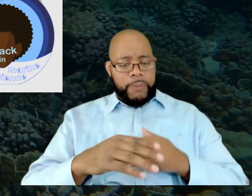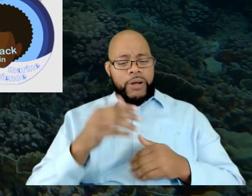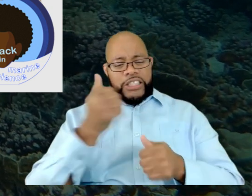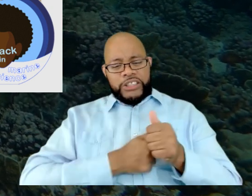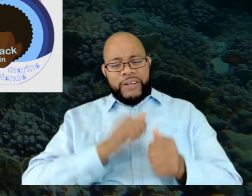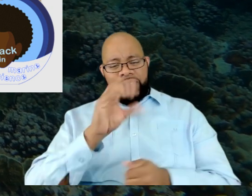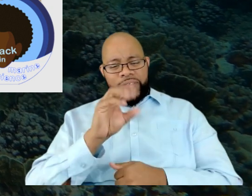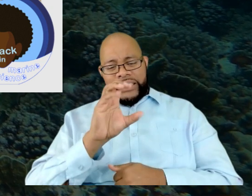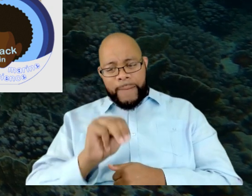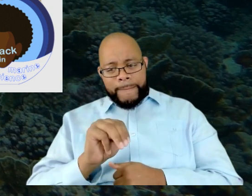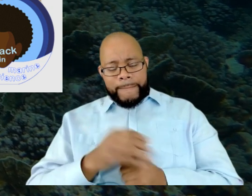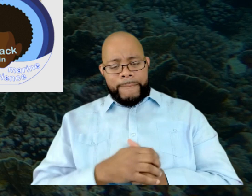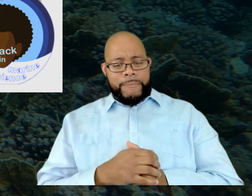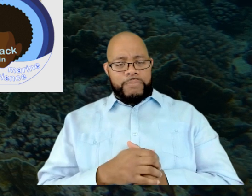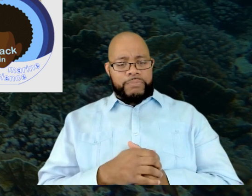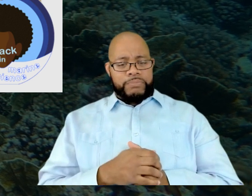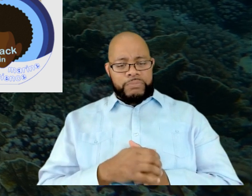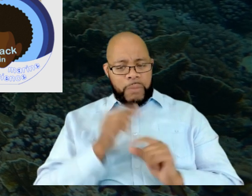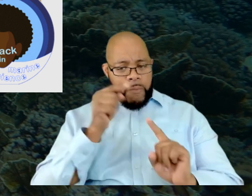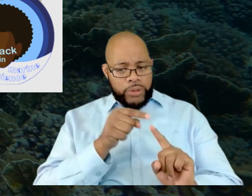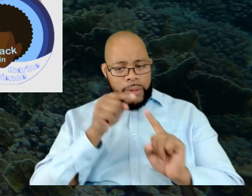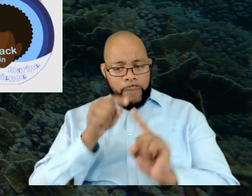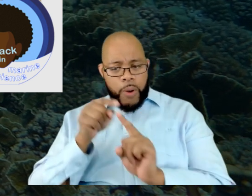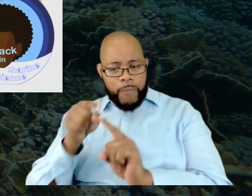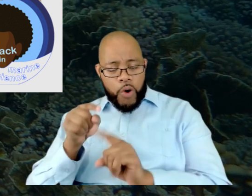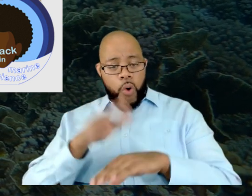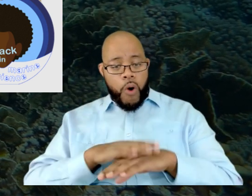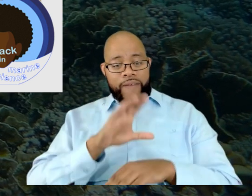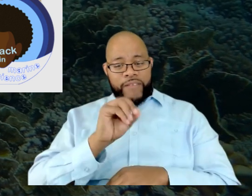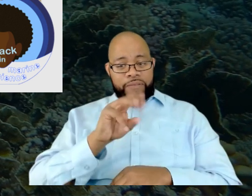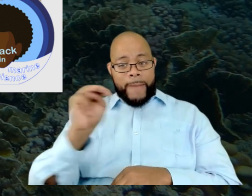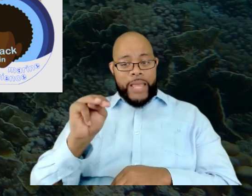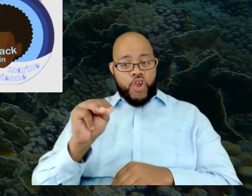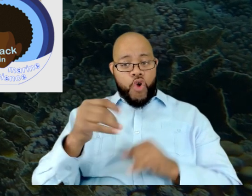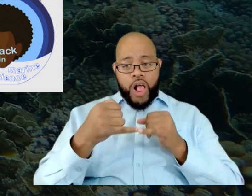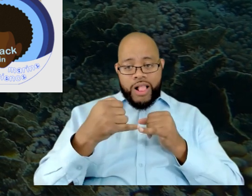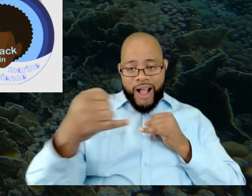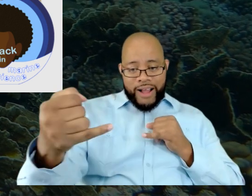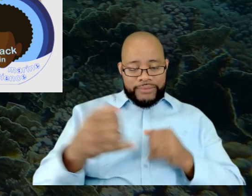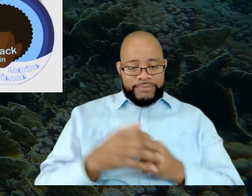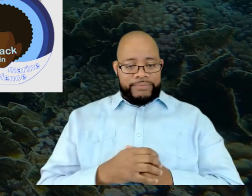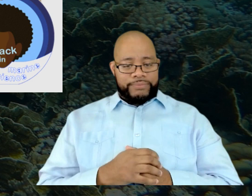50 centimeter point on a 50 meter reel.